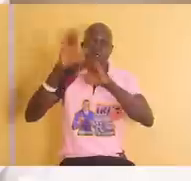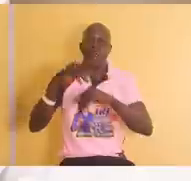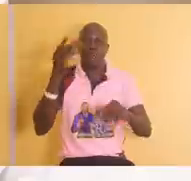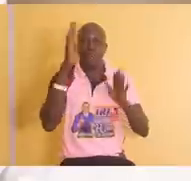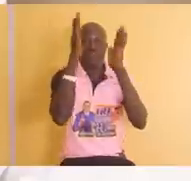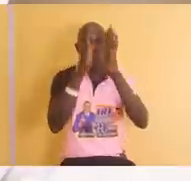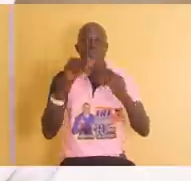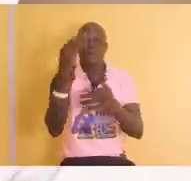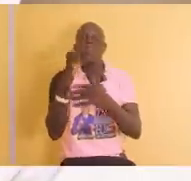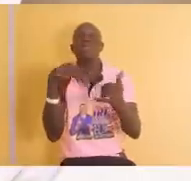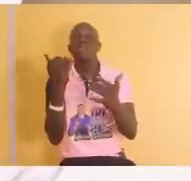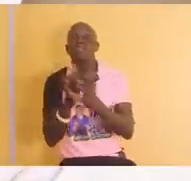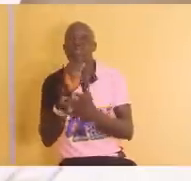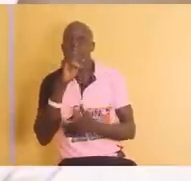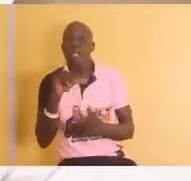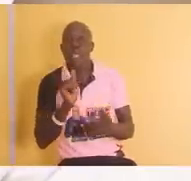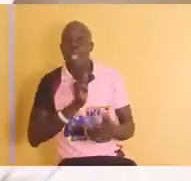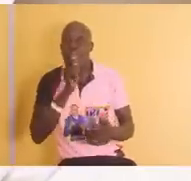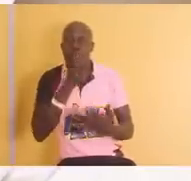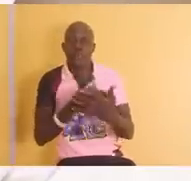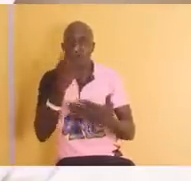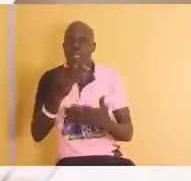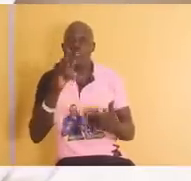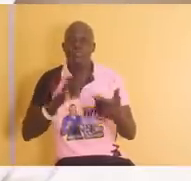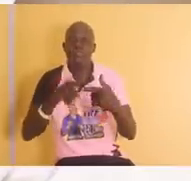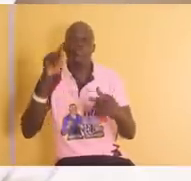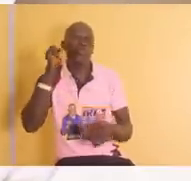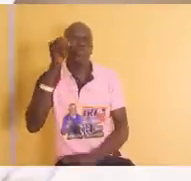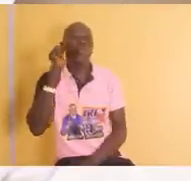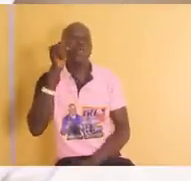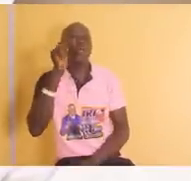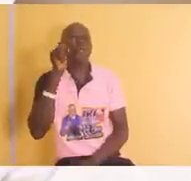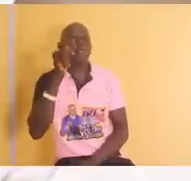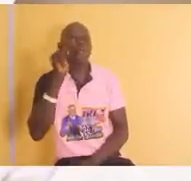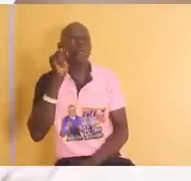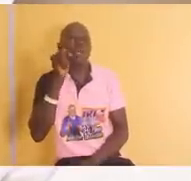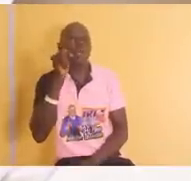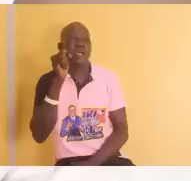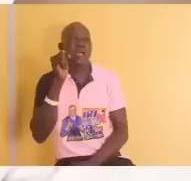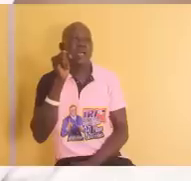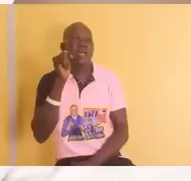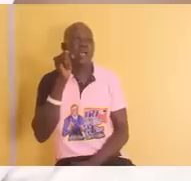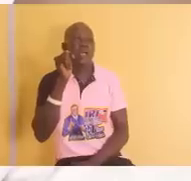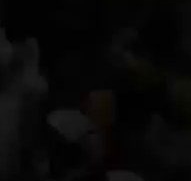Seneca. Let me go. Let me go. Let me go. Let me go. Let me go.